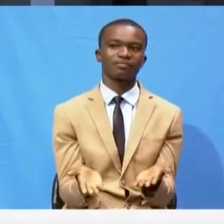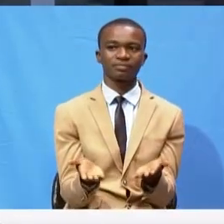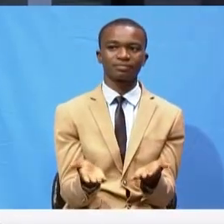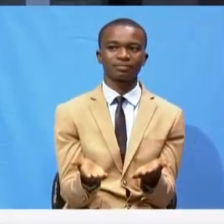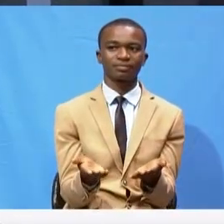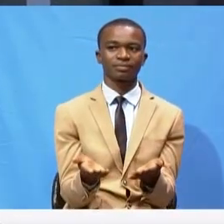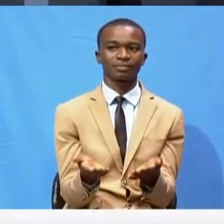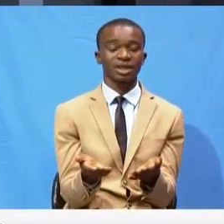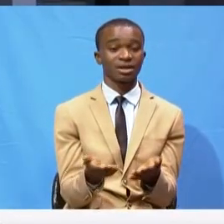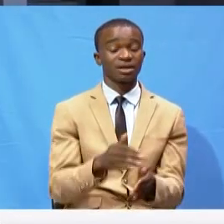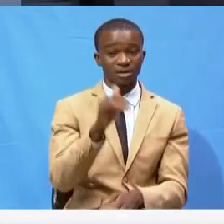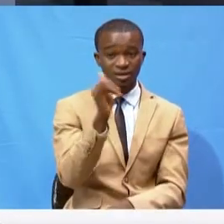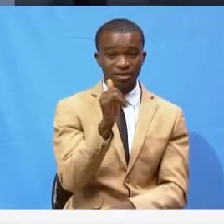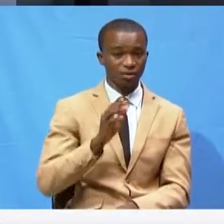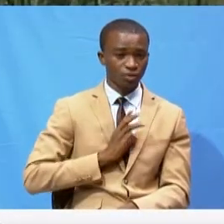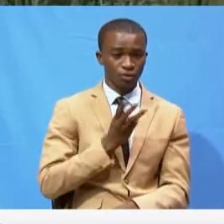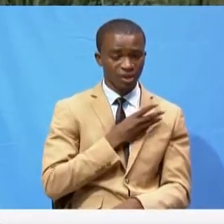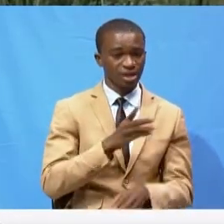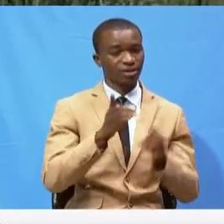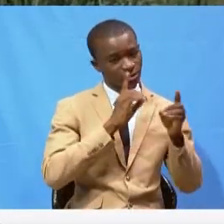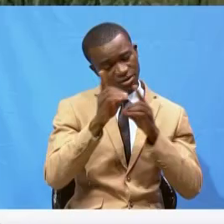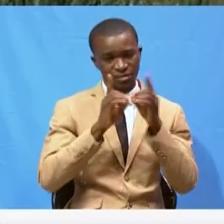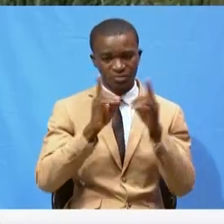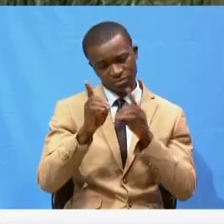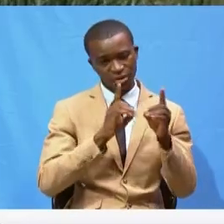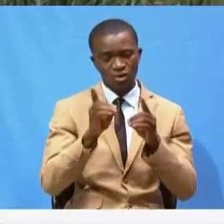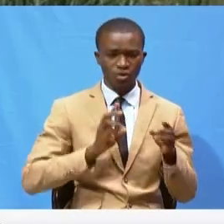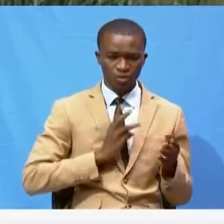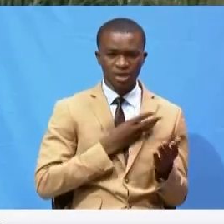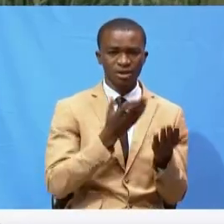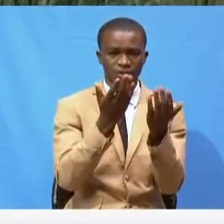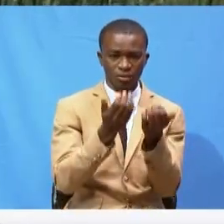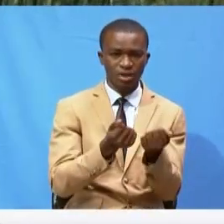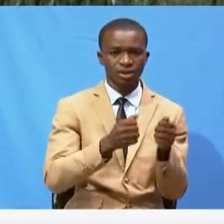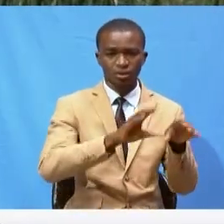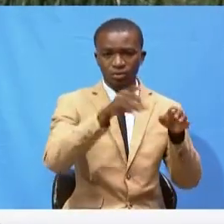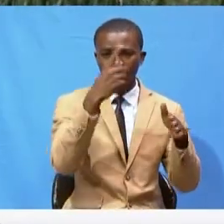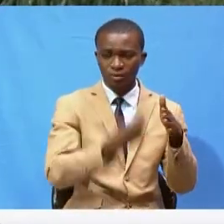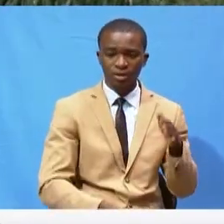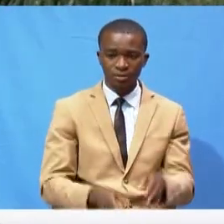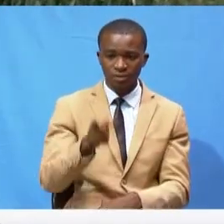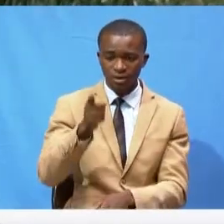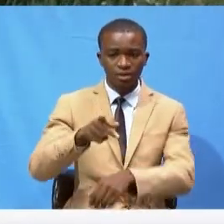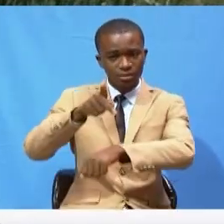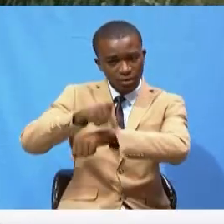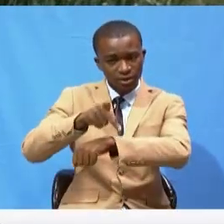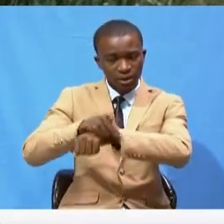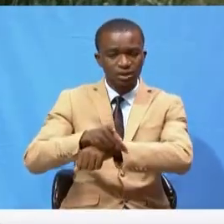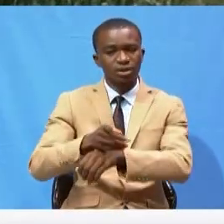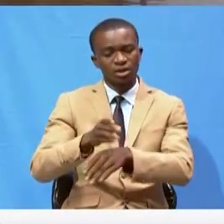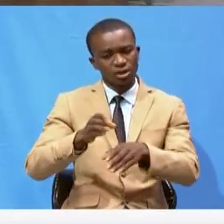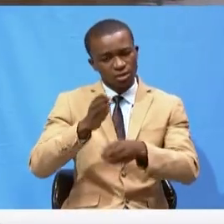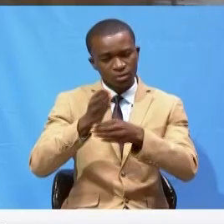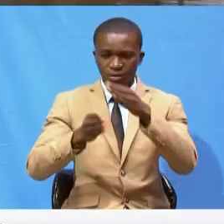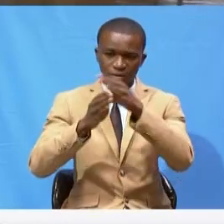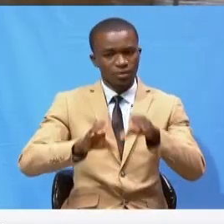And of course, we are discussing as we are moving. What we want to do is this project should continue. We are going to protect the